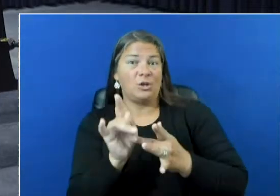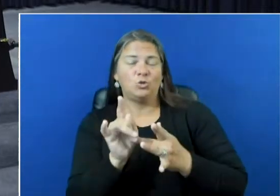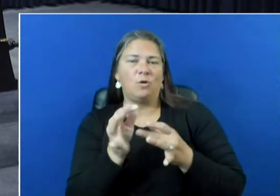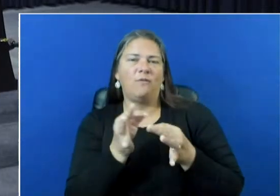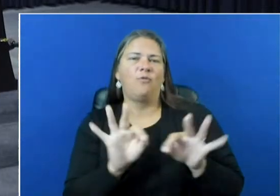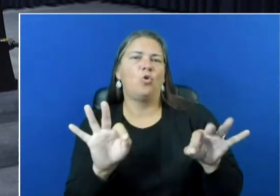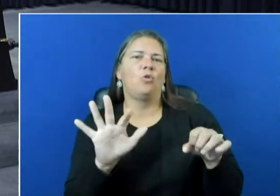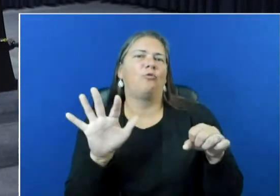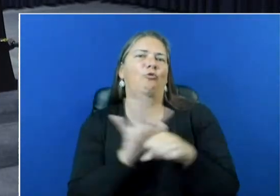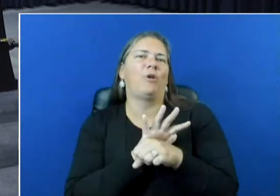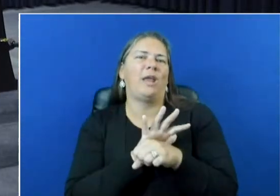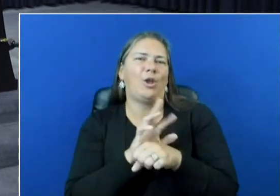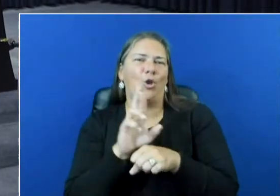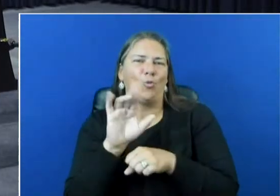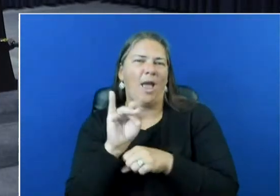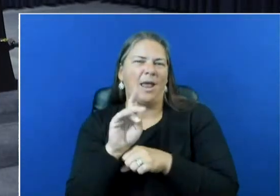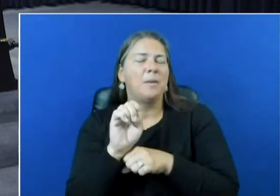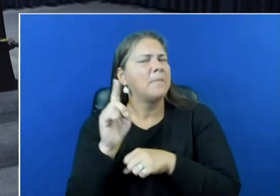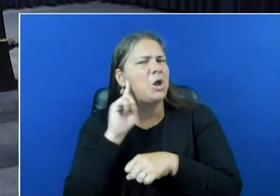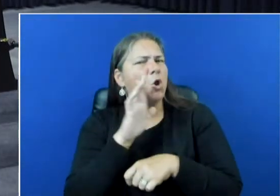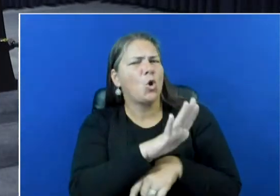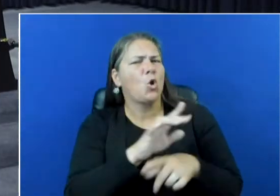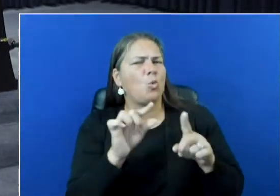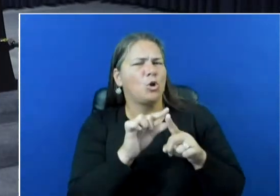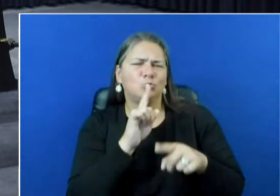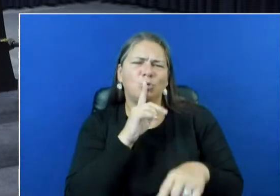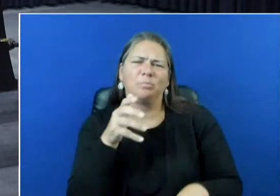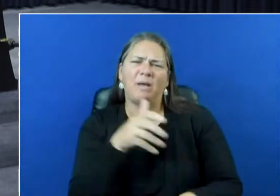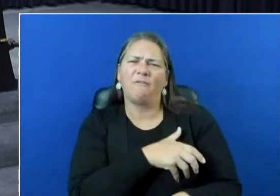her words. I think it's pretty powerful.